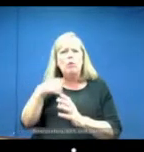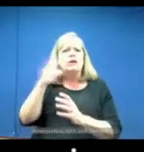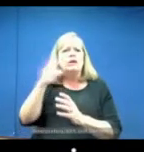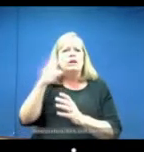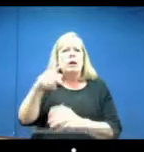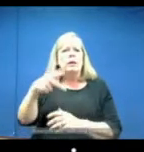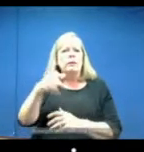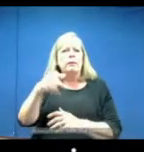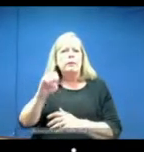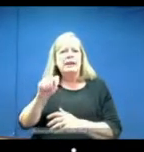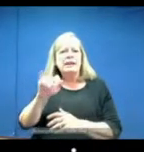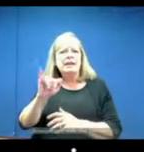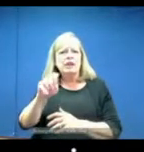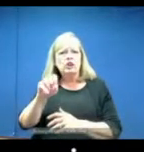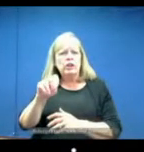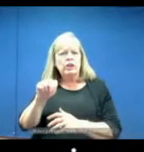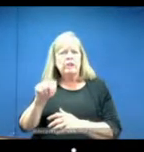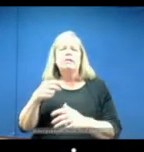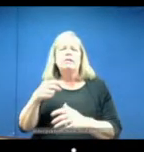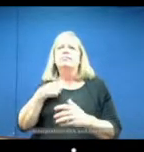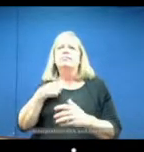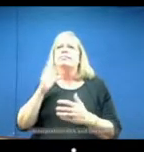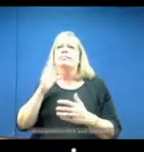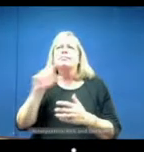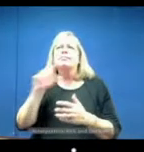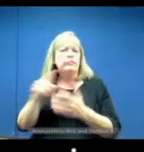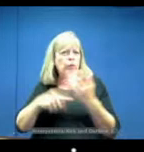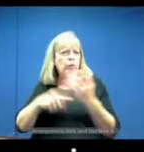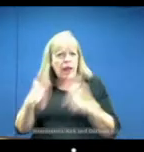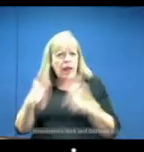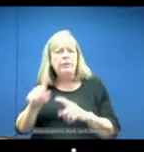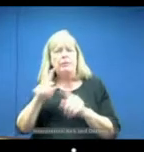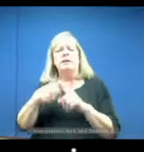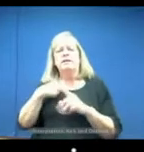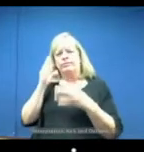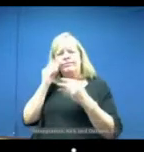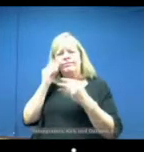wouldn't ask them what happened, and I would let the deaf person know what I was doing before I did it.